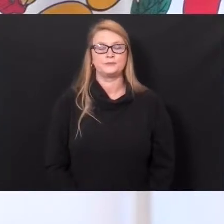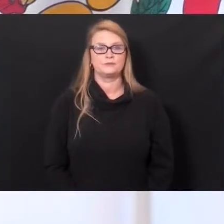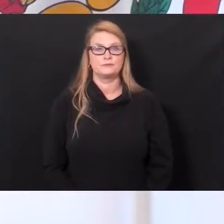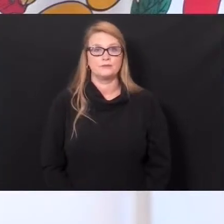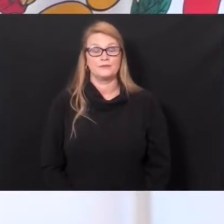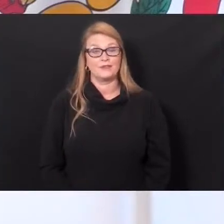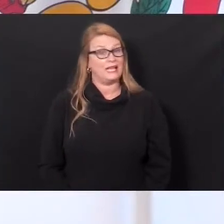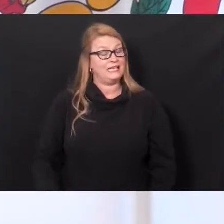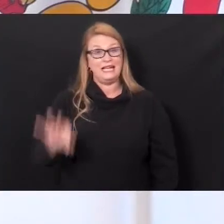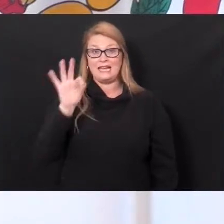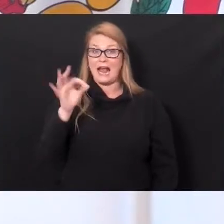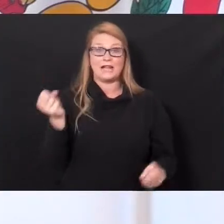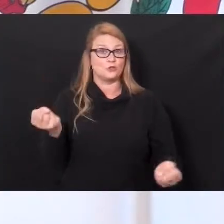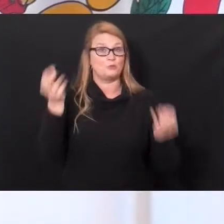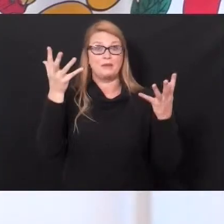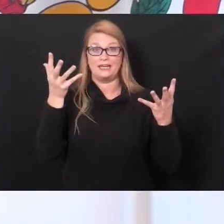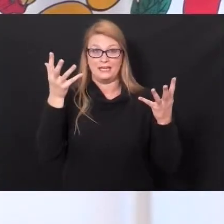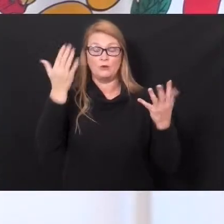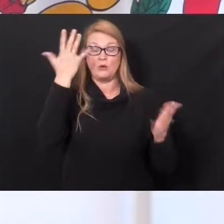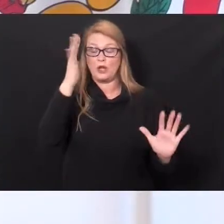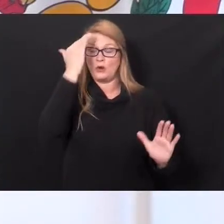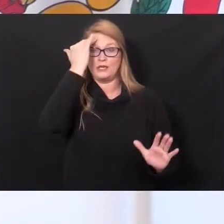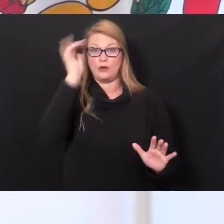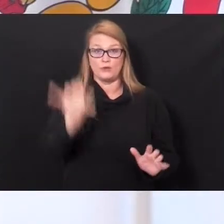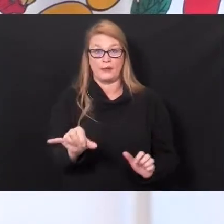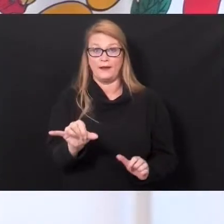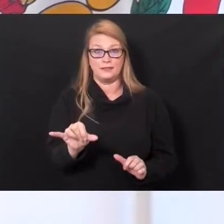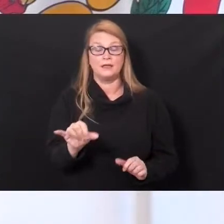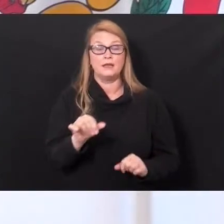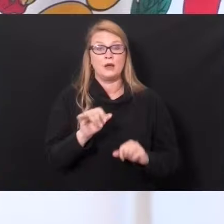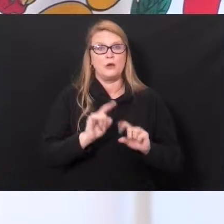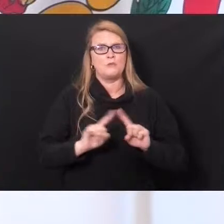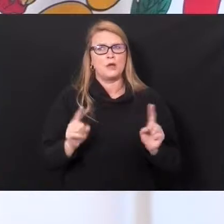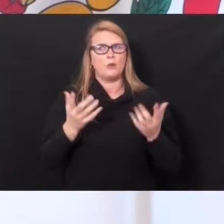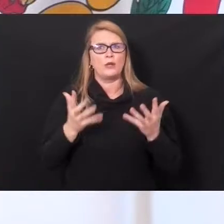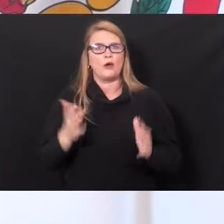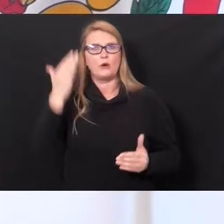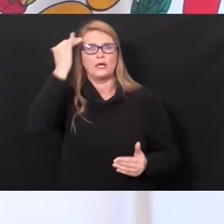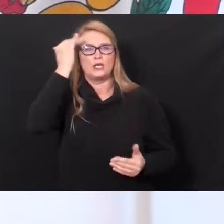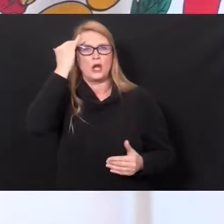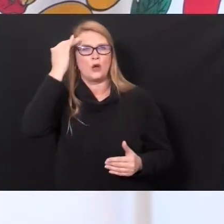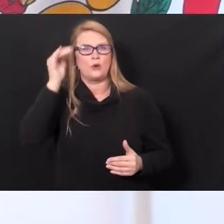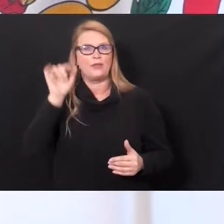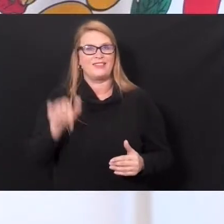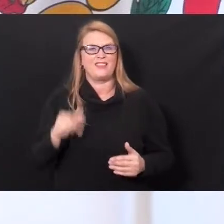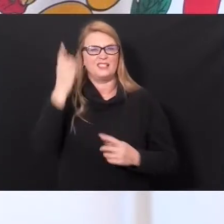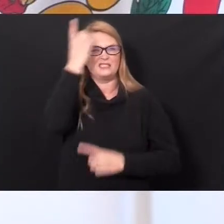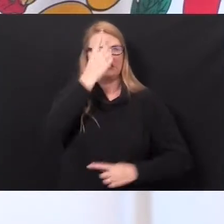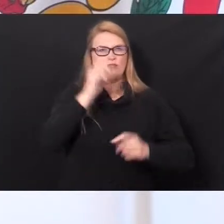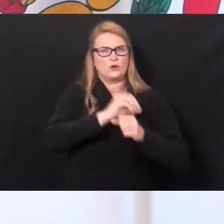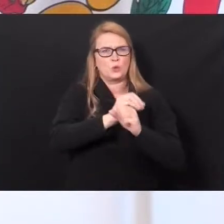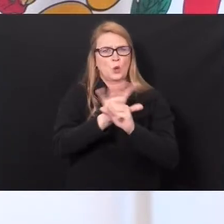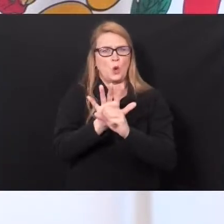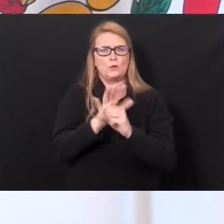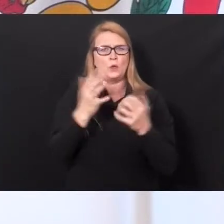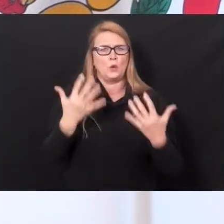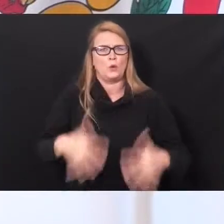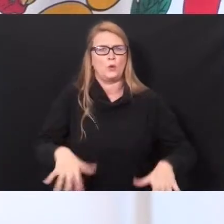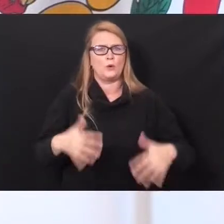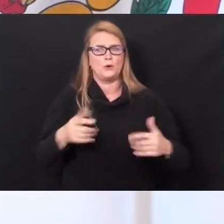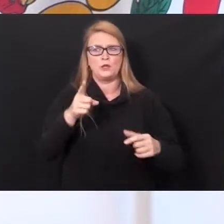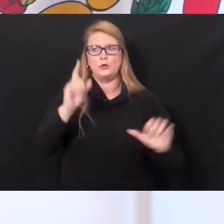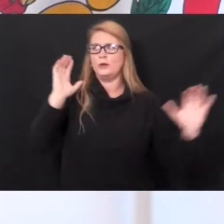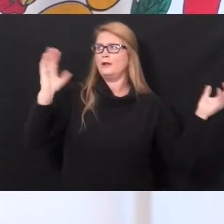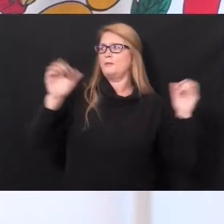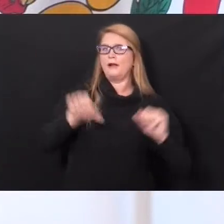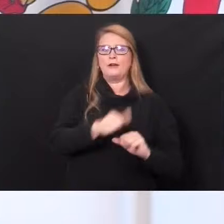it's 9 too many. We know that. But we know what this killer's all about. And if you look at other states